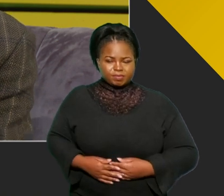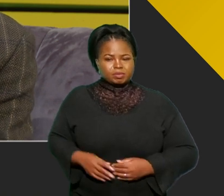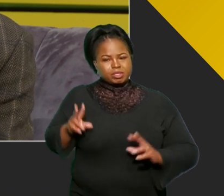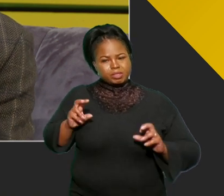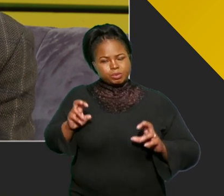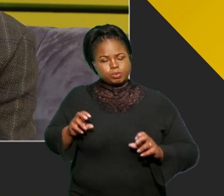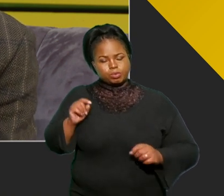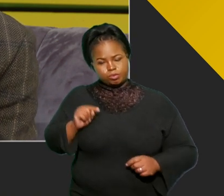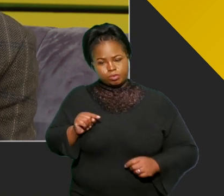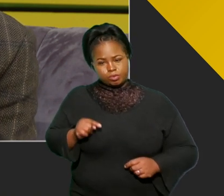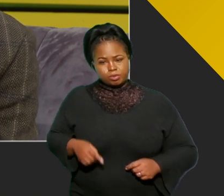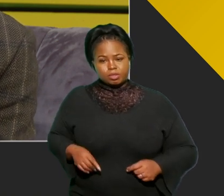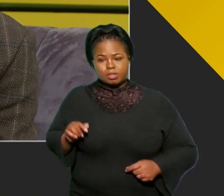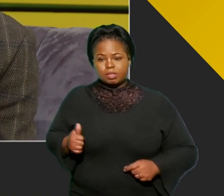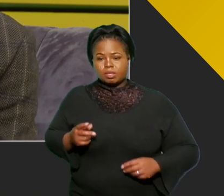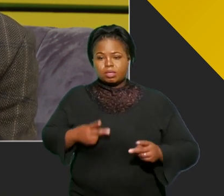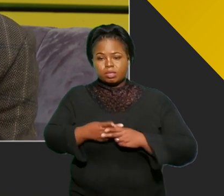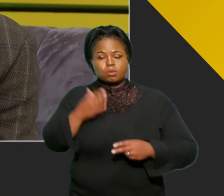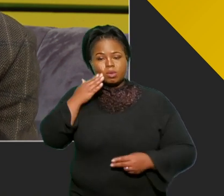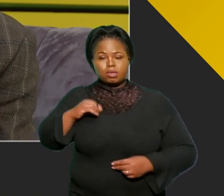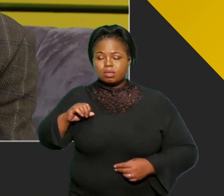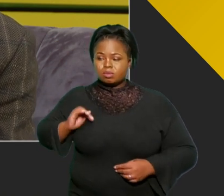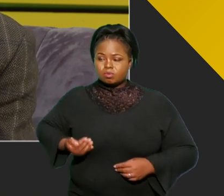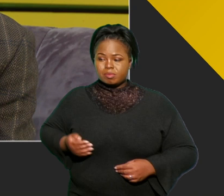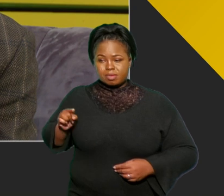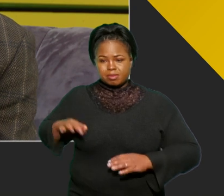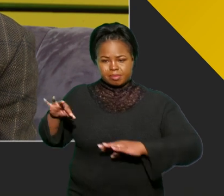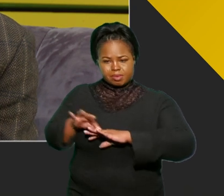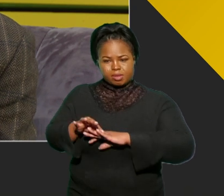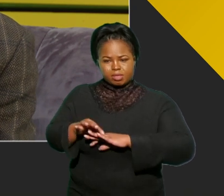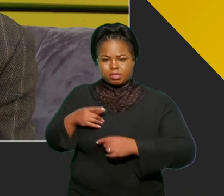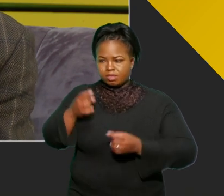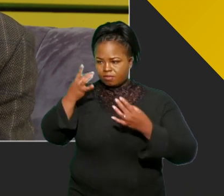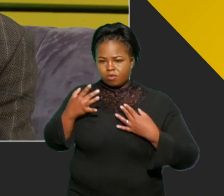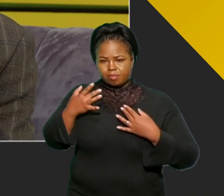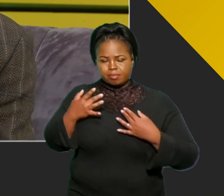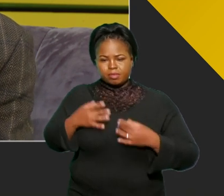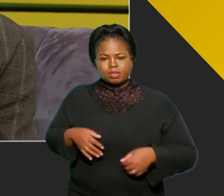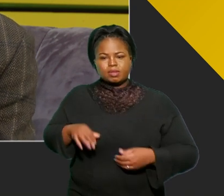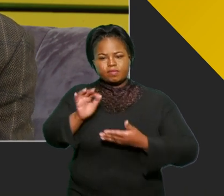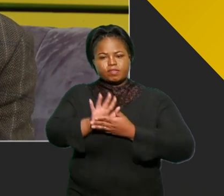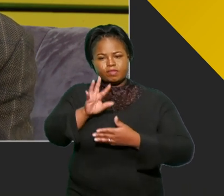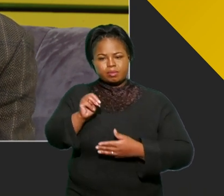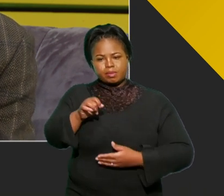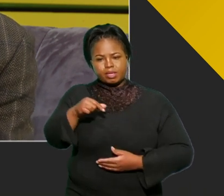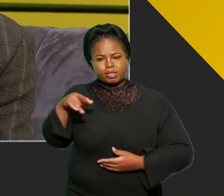issue of logos. So therefore, I was told like 15 Market Street,